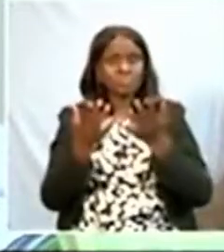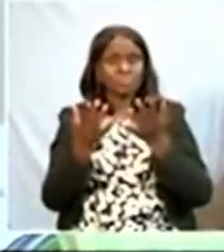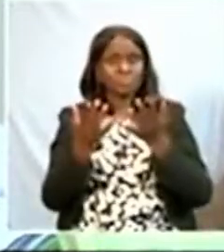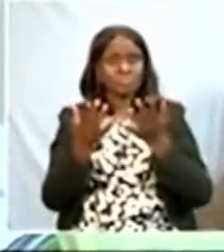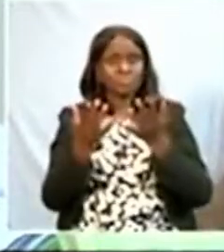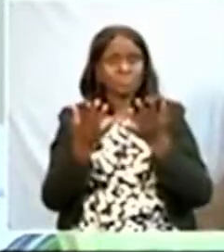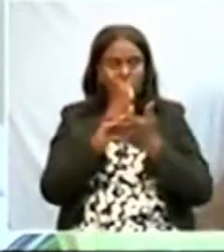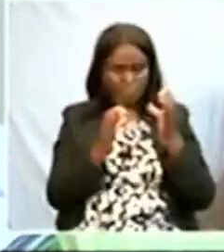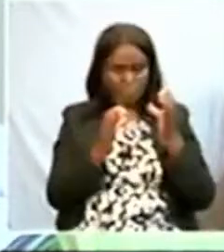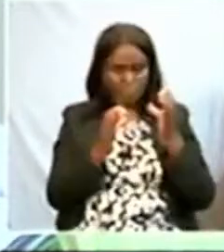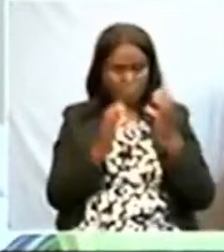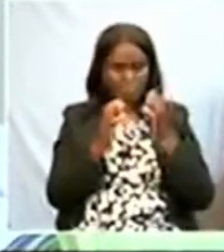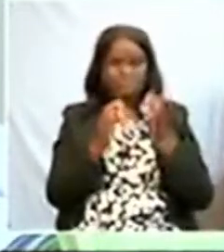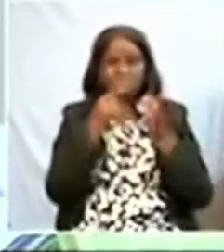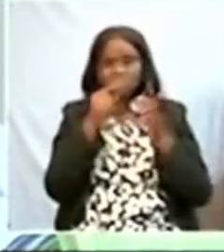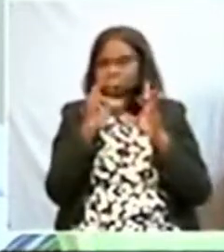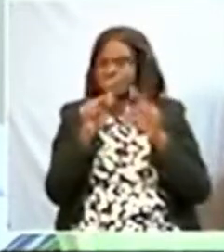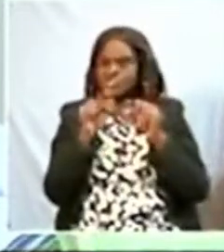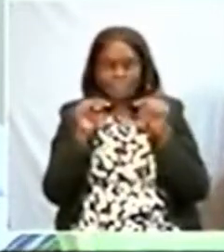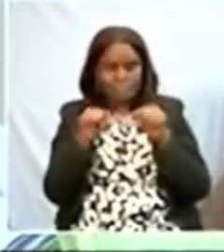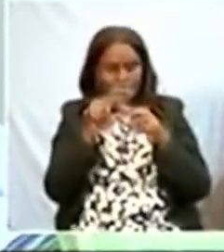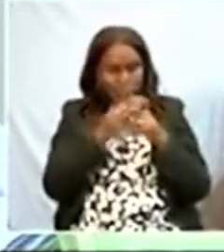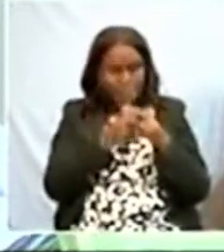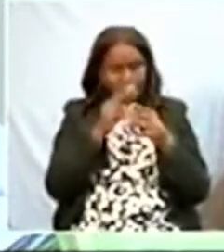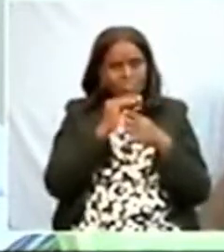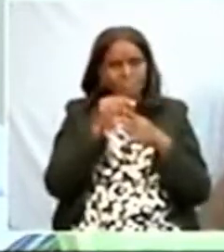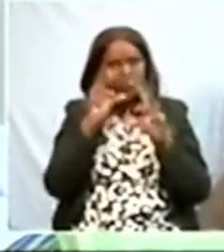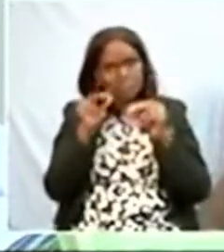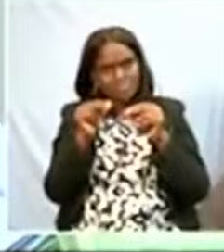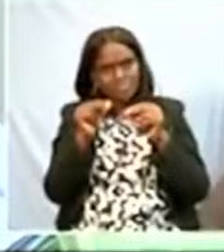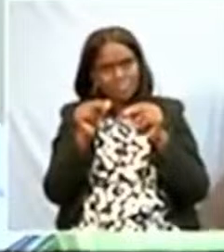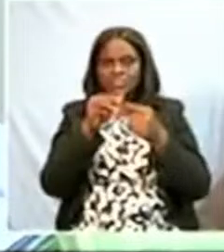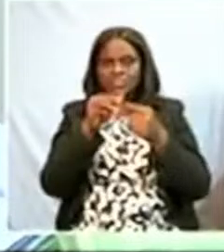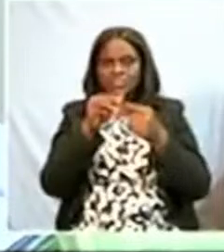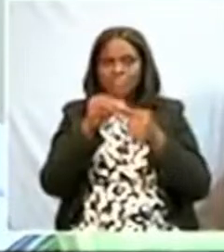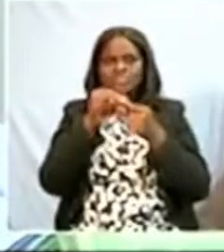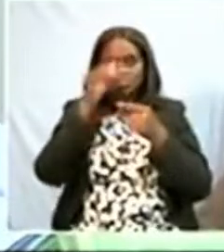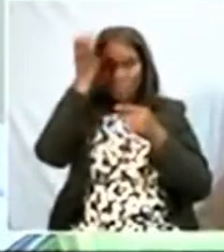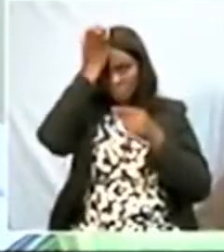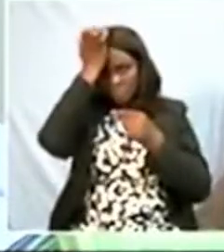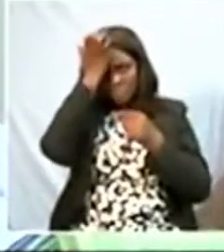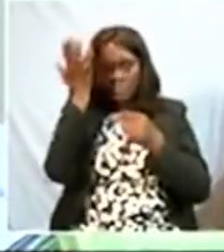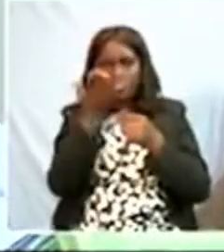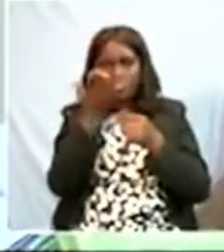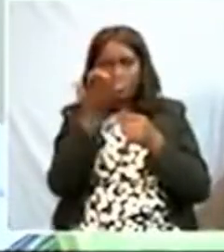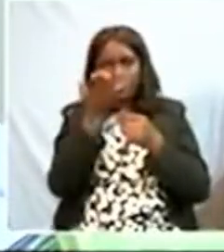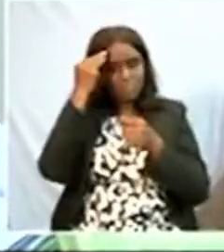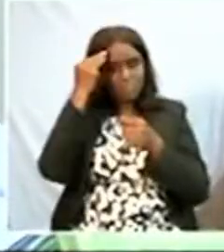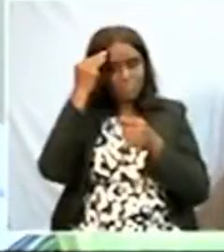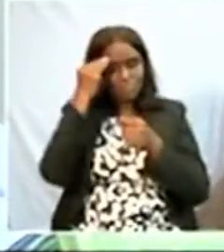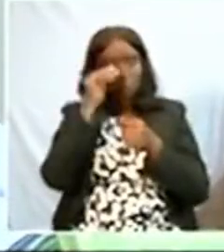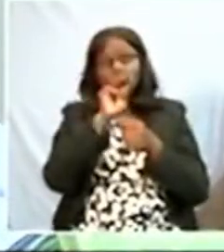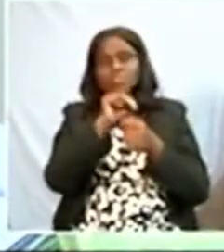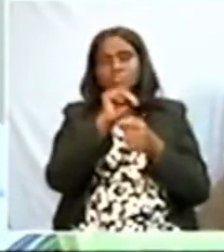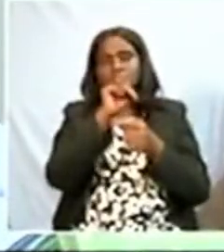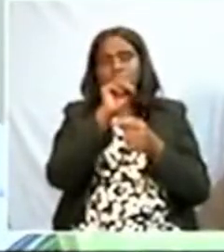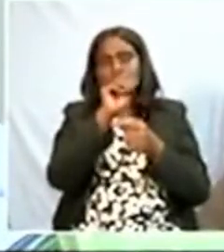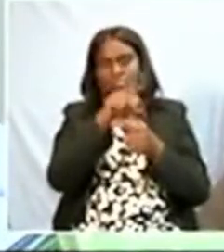Some councils will really say, no, this month or that month, no specific date. You know Mulenga Primary School.